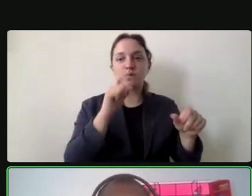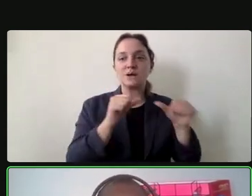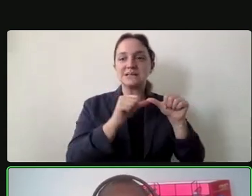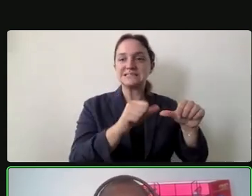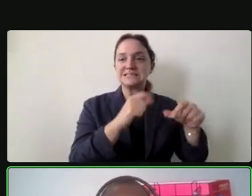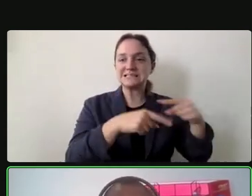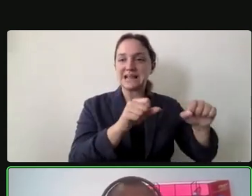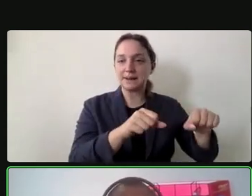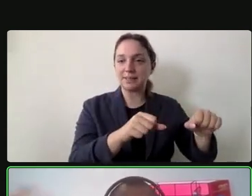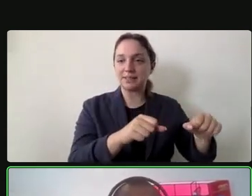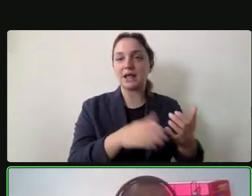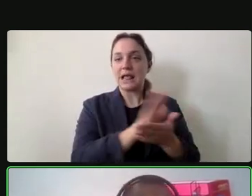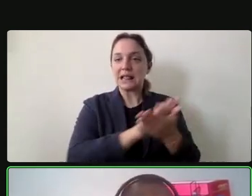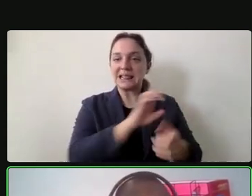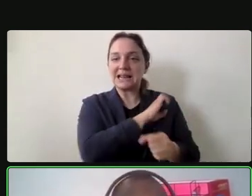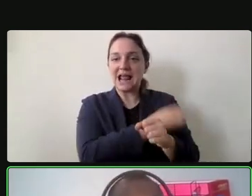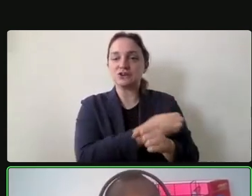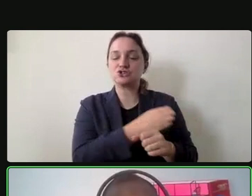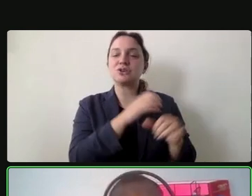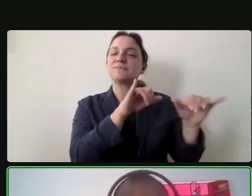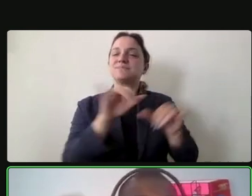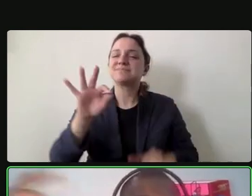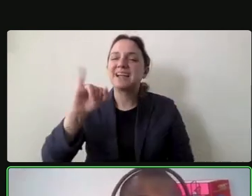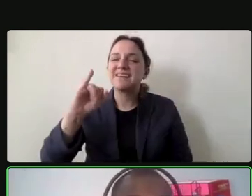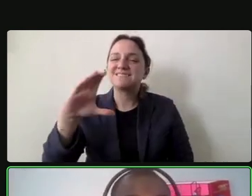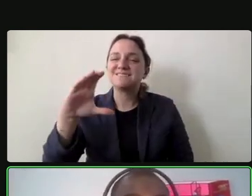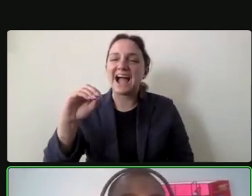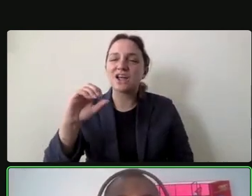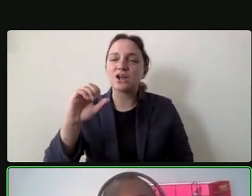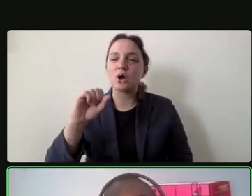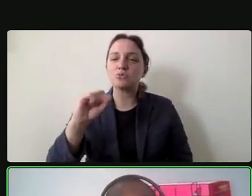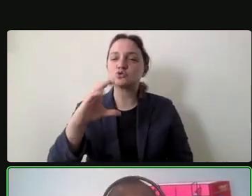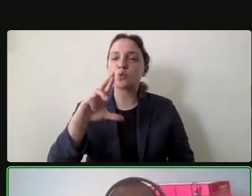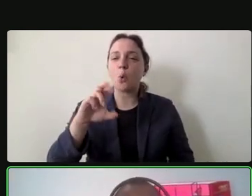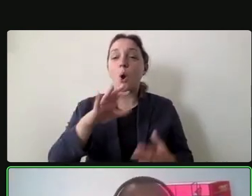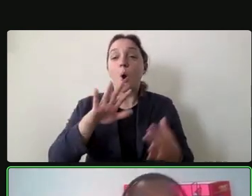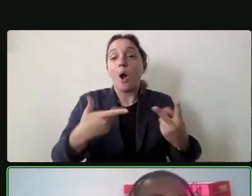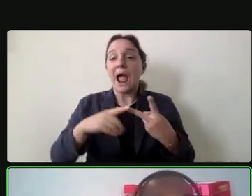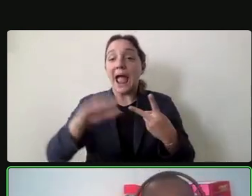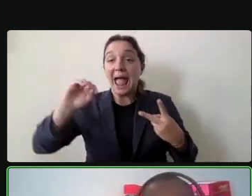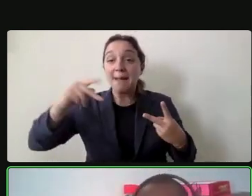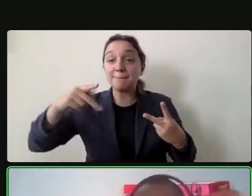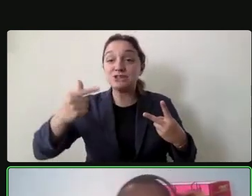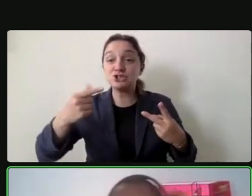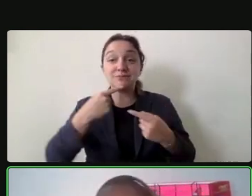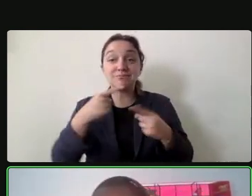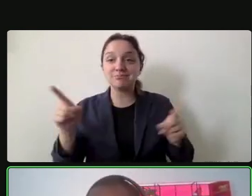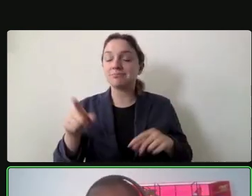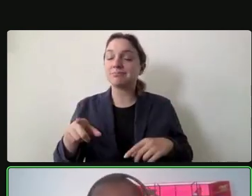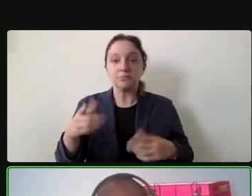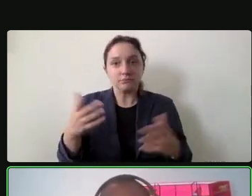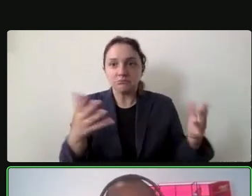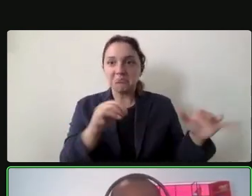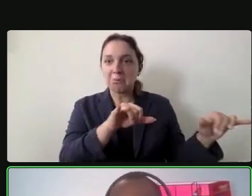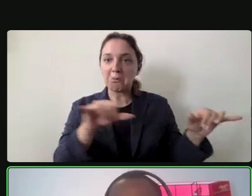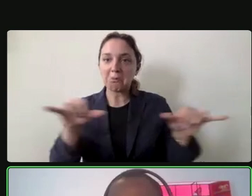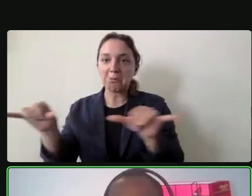and clean energy, almost like a FICO score or a miles per gallon score. We need to assign this. And so we are using Department of